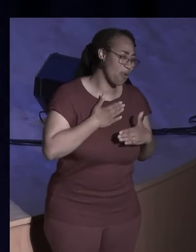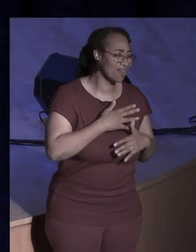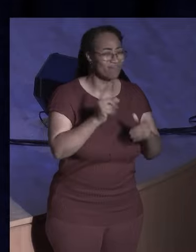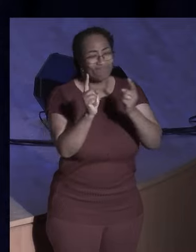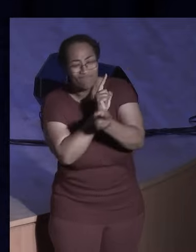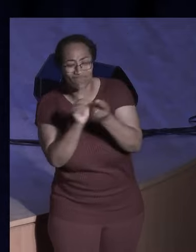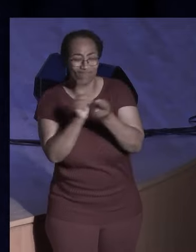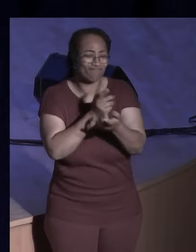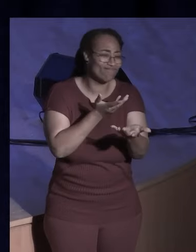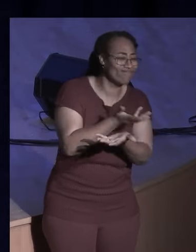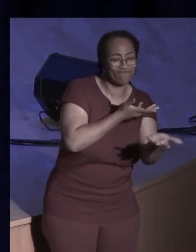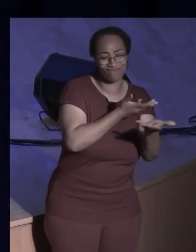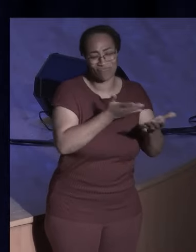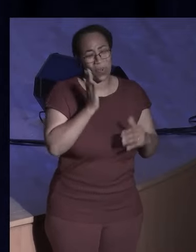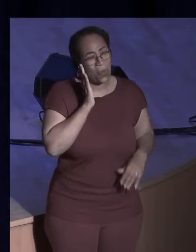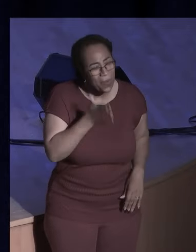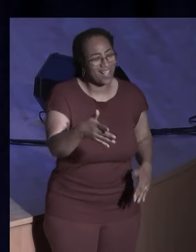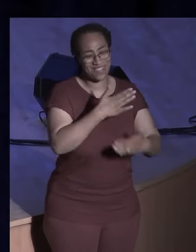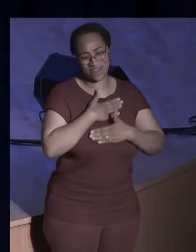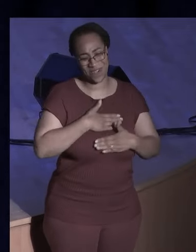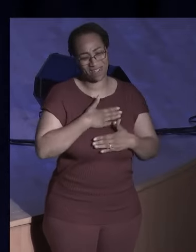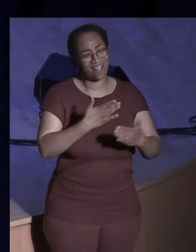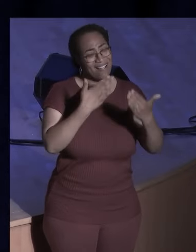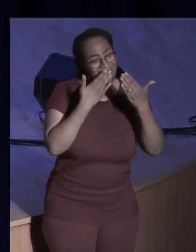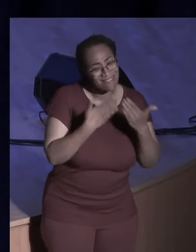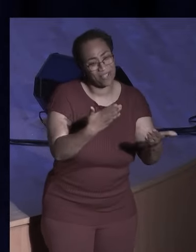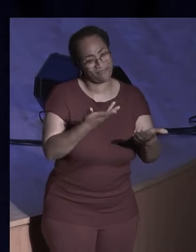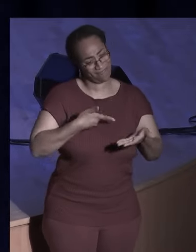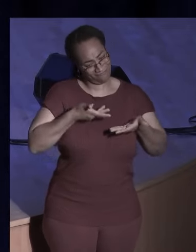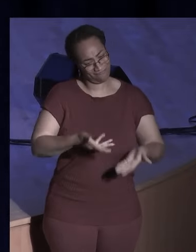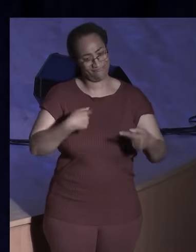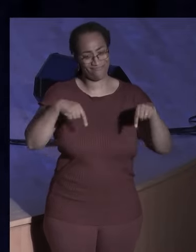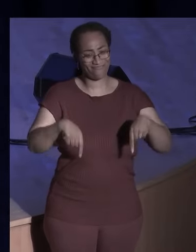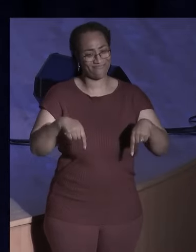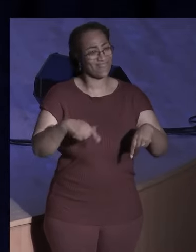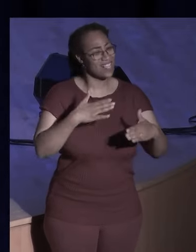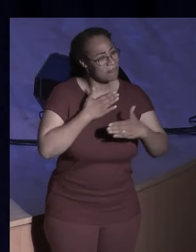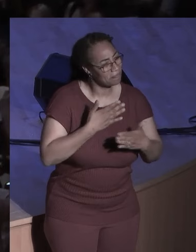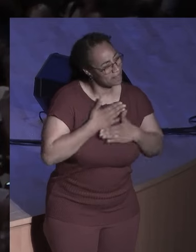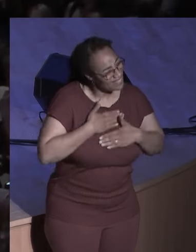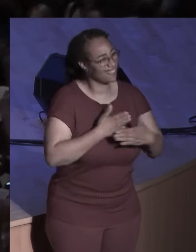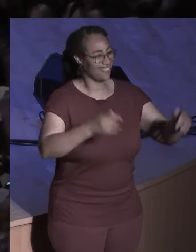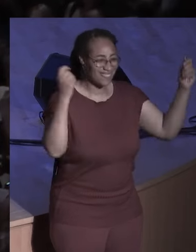Dawa'e. Thank you all so much for having me today, and enjoy the festival. Thank you.